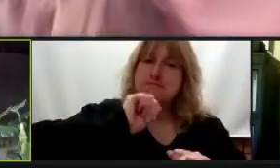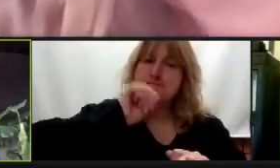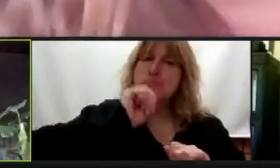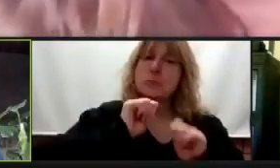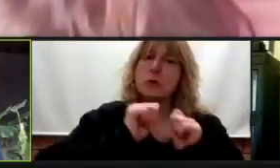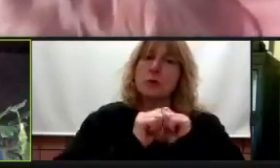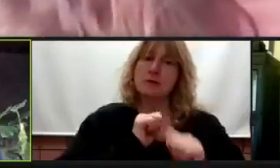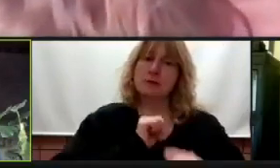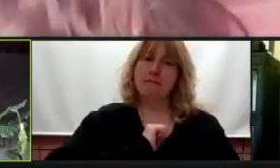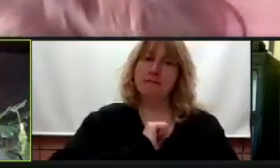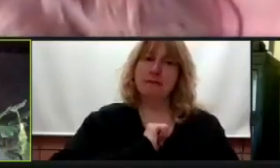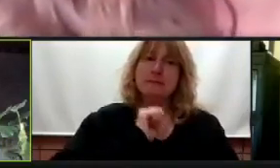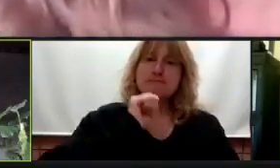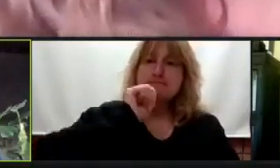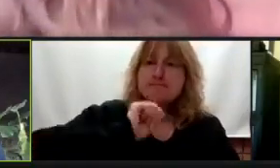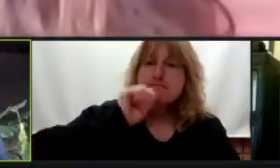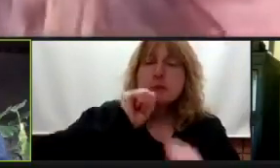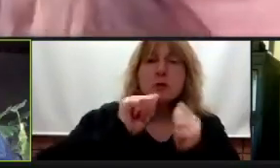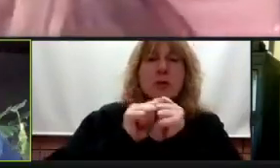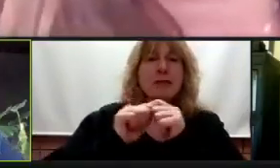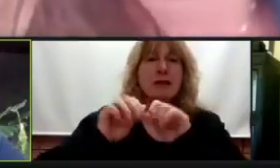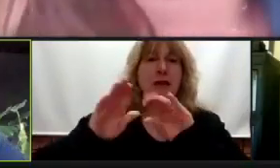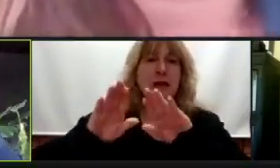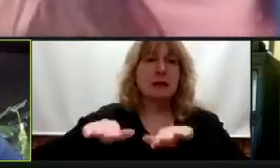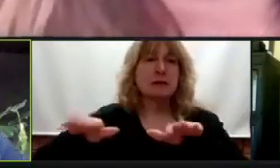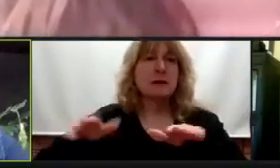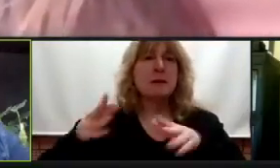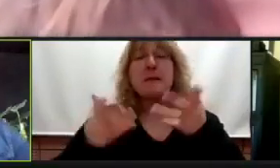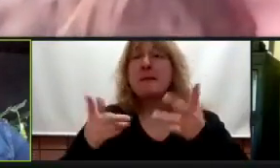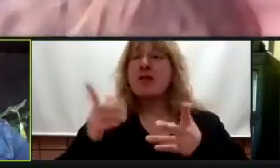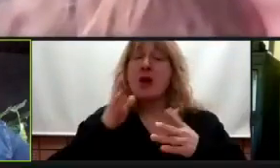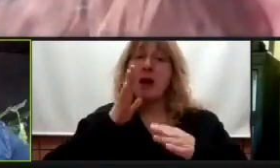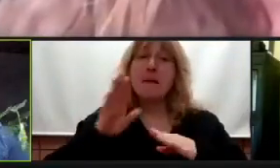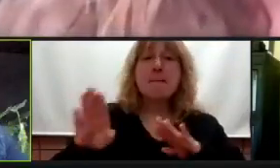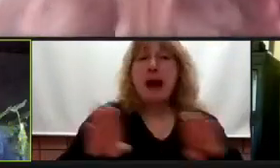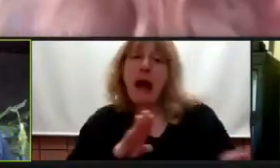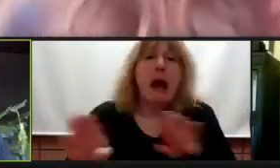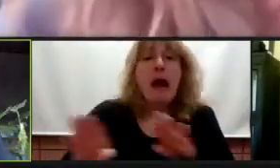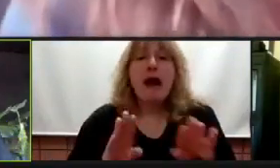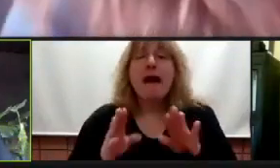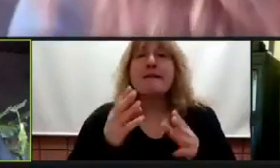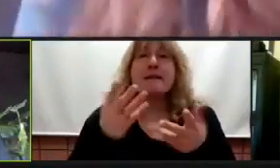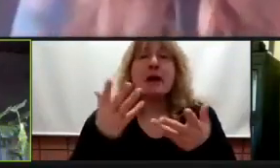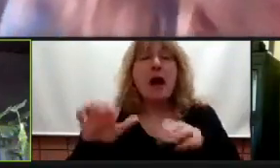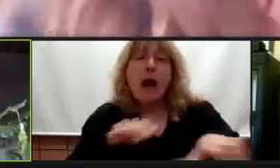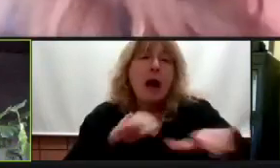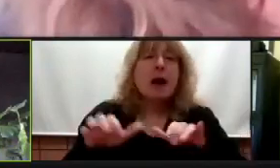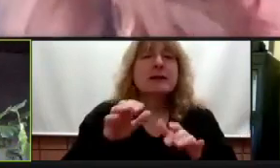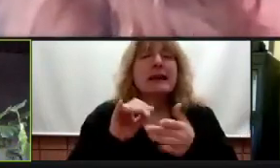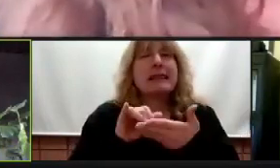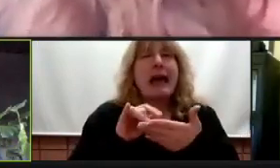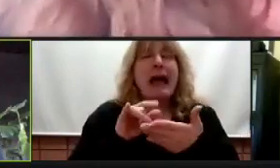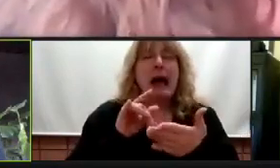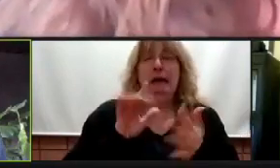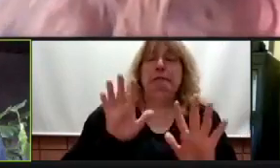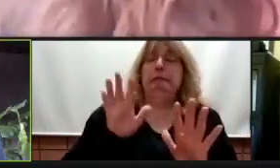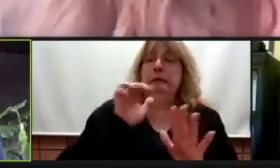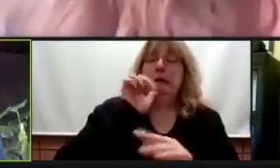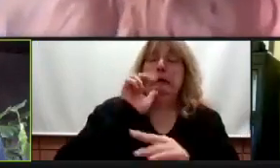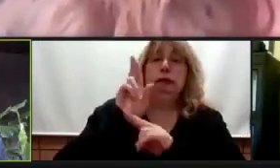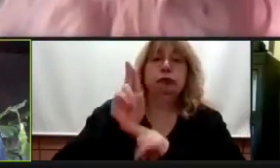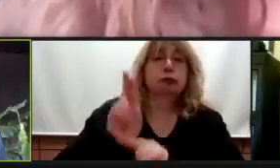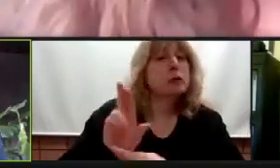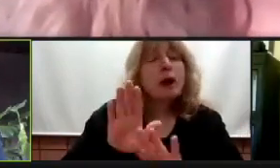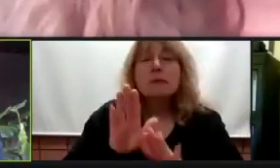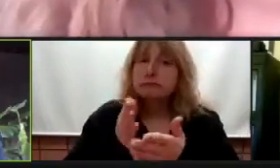kids, because they're likely to maybe going to act out or even behave in ways that you aren't used to. And that's all okay. I think